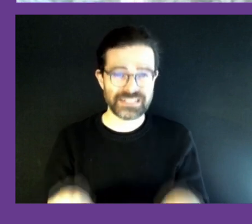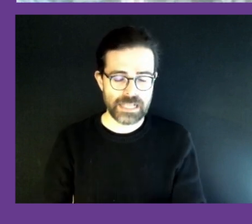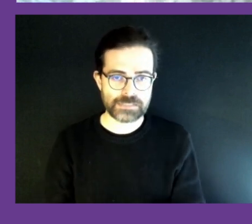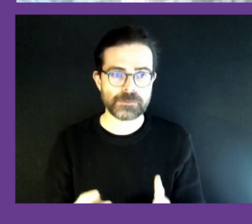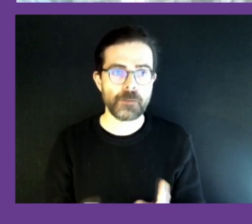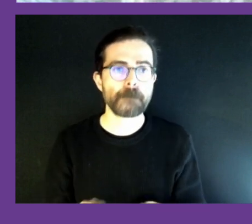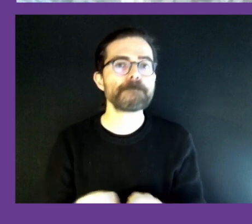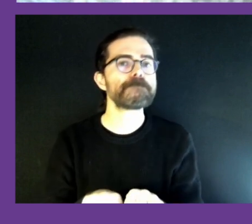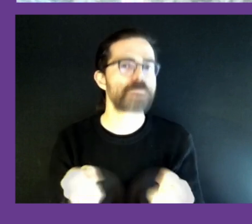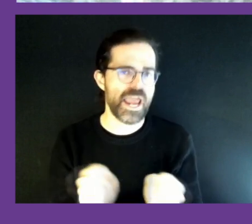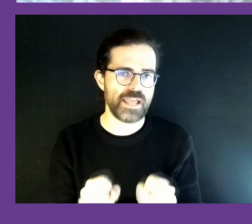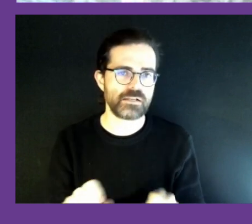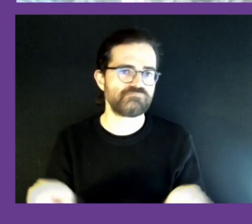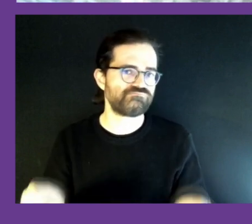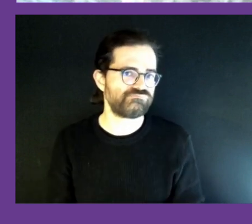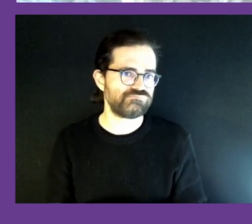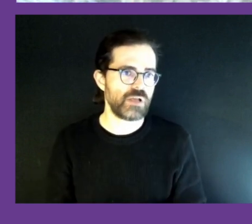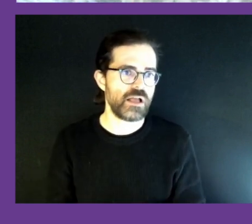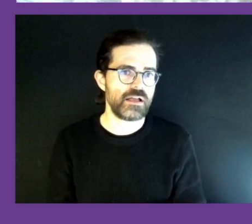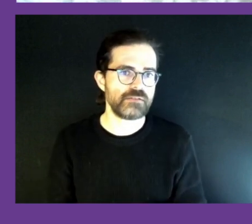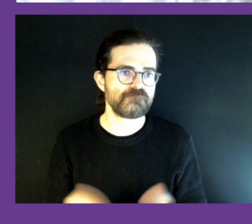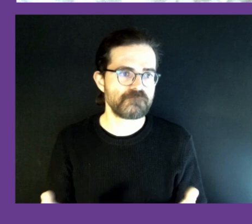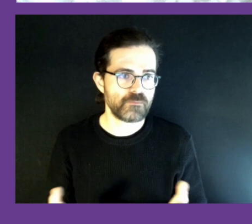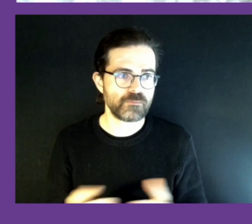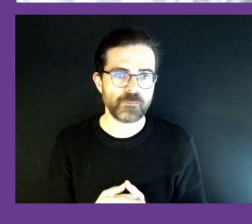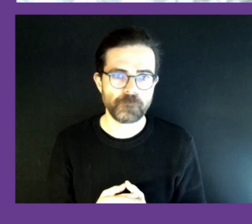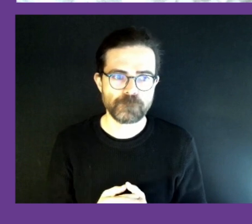the speakers are happy to answer immediately your questions.